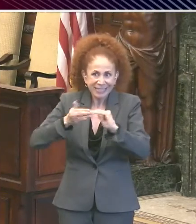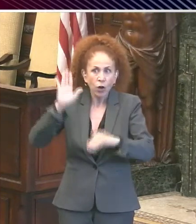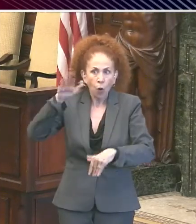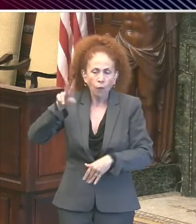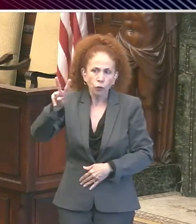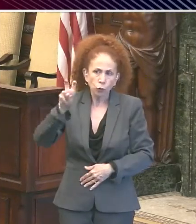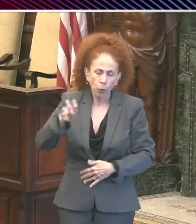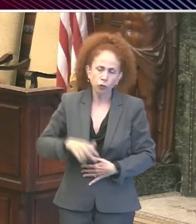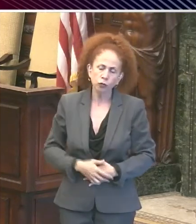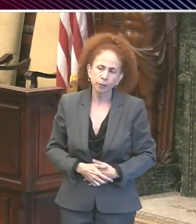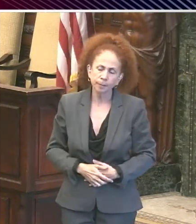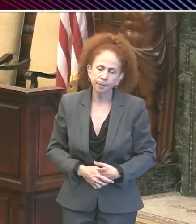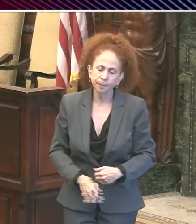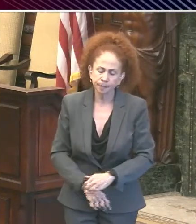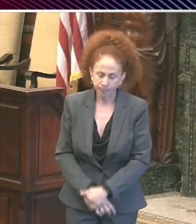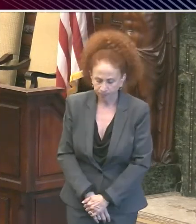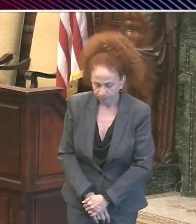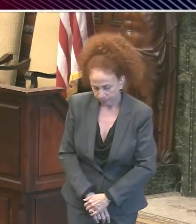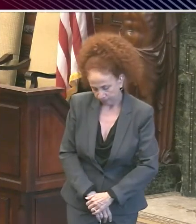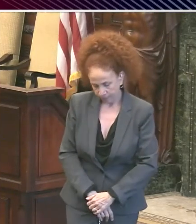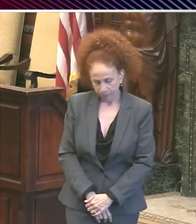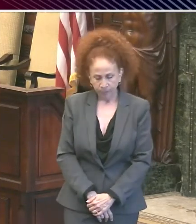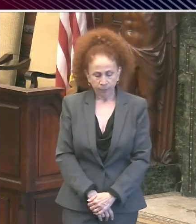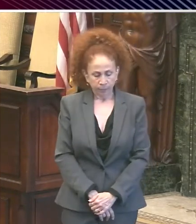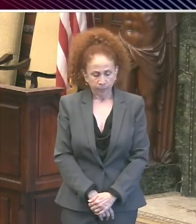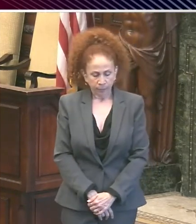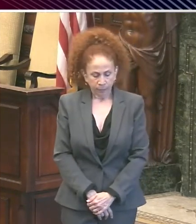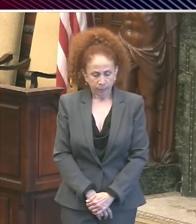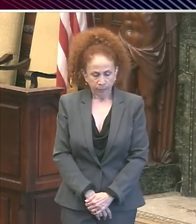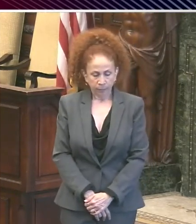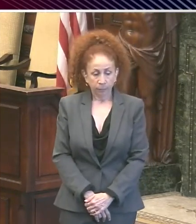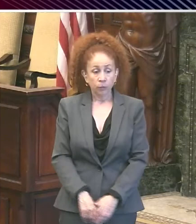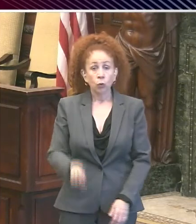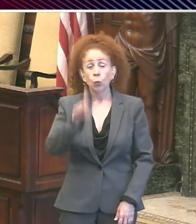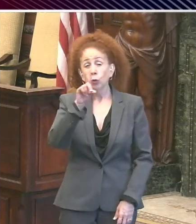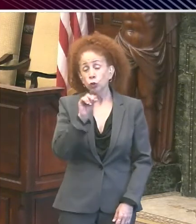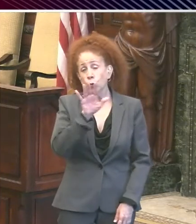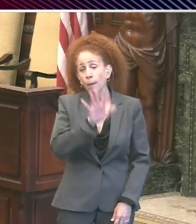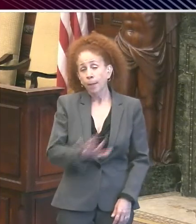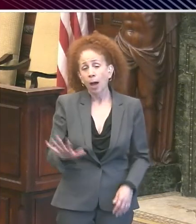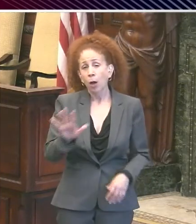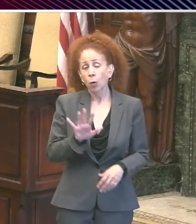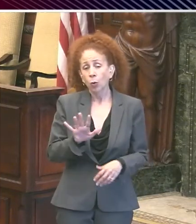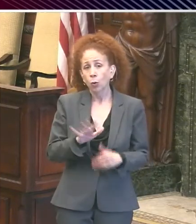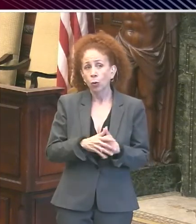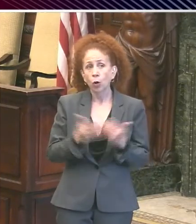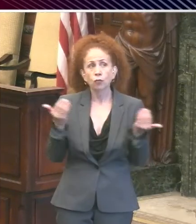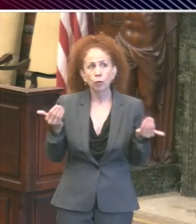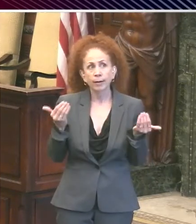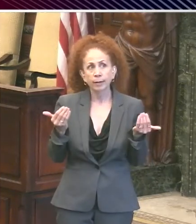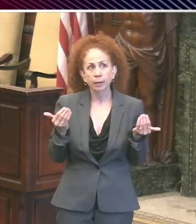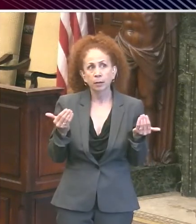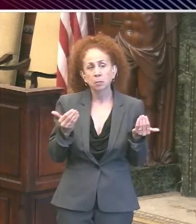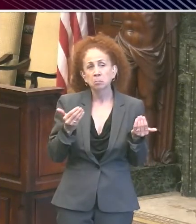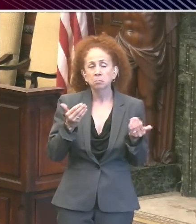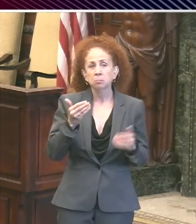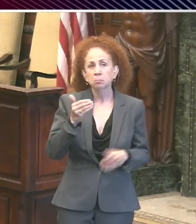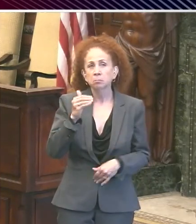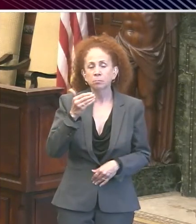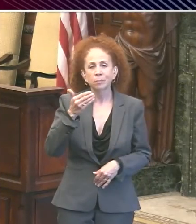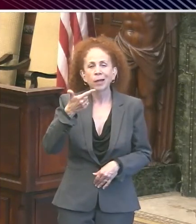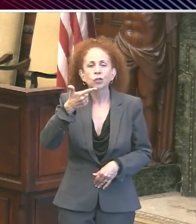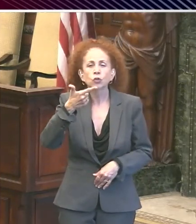over 200? Yeah, so we do about, right now, about 2,500 tests a